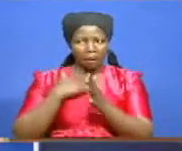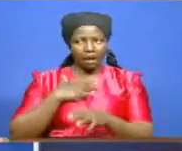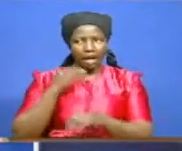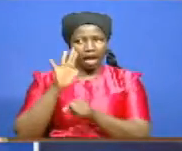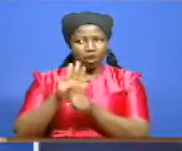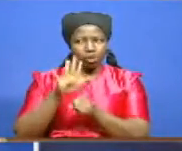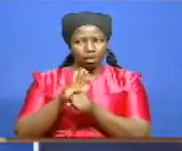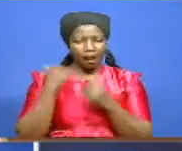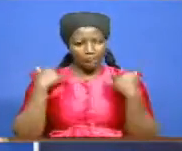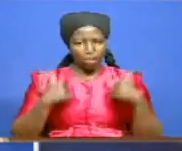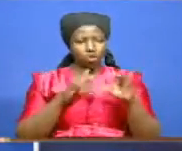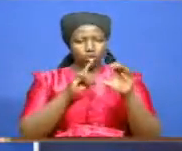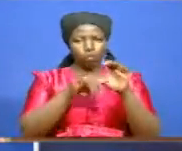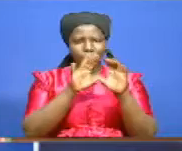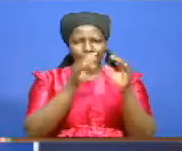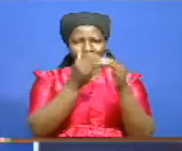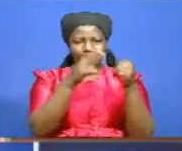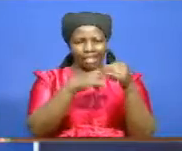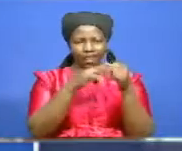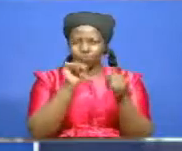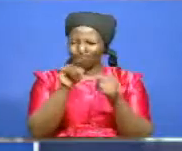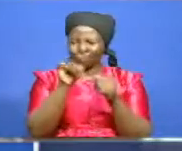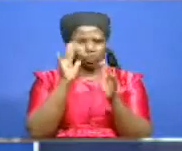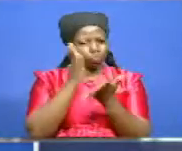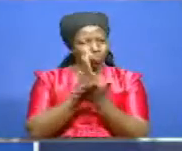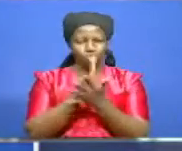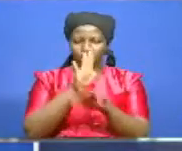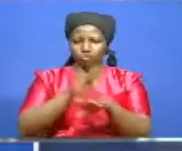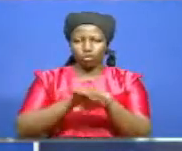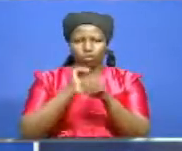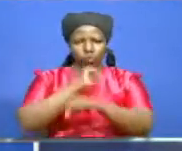class 7 and yeah, it's a good school.